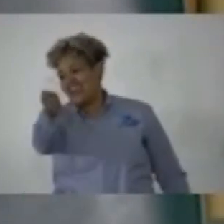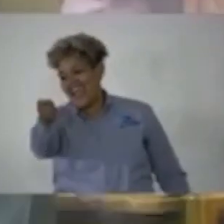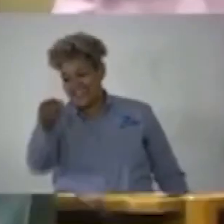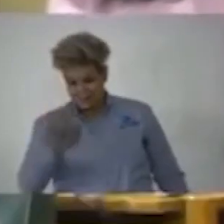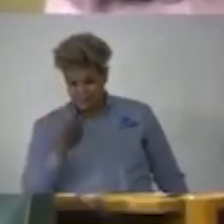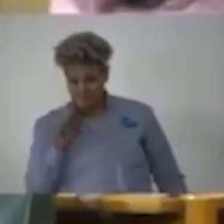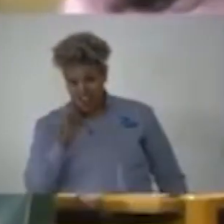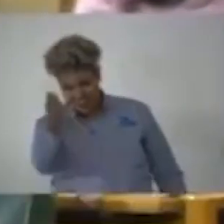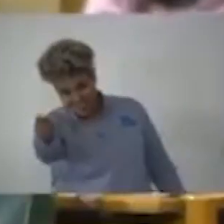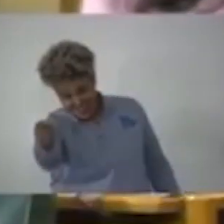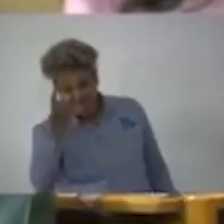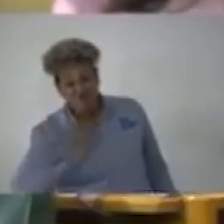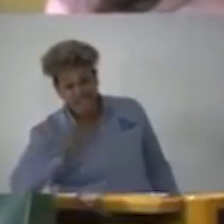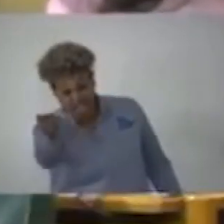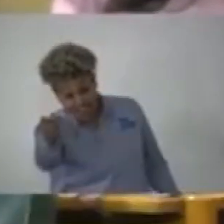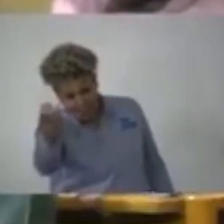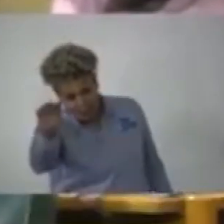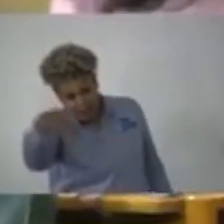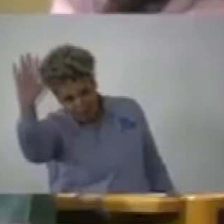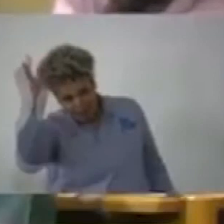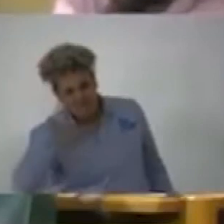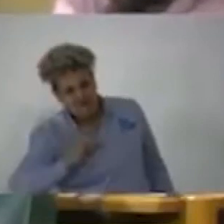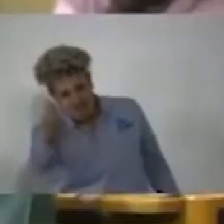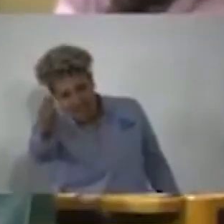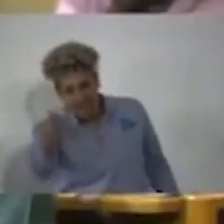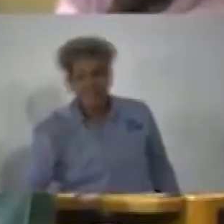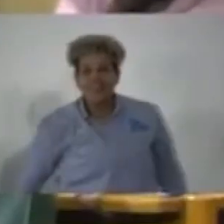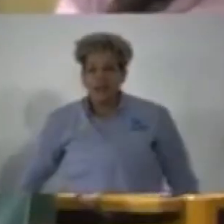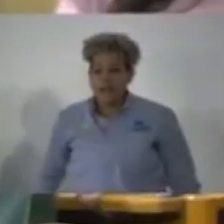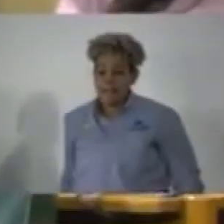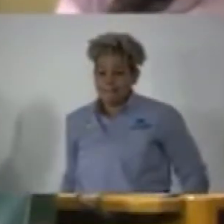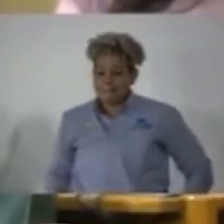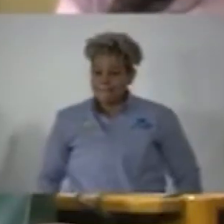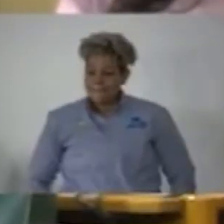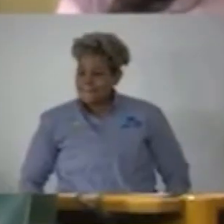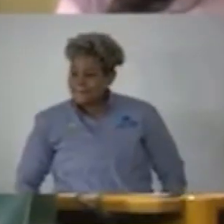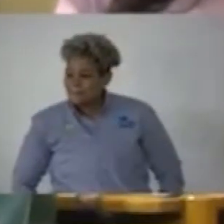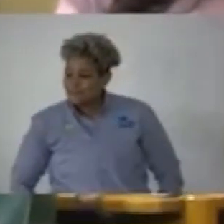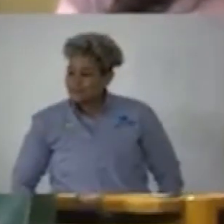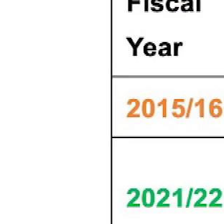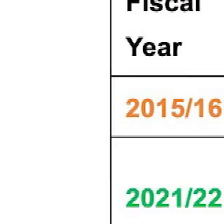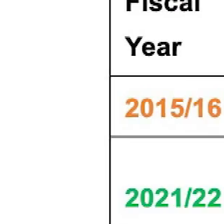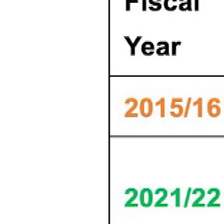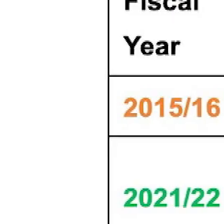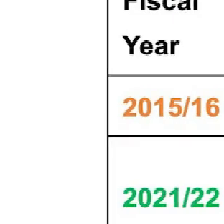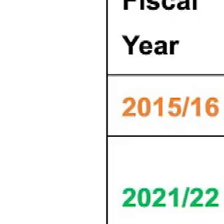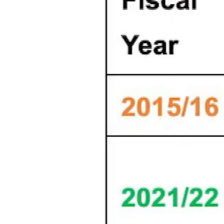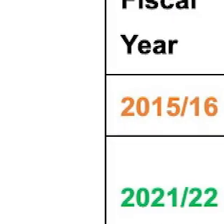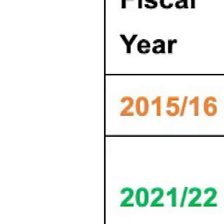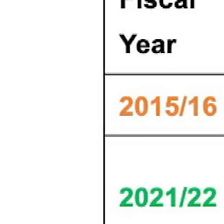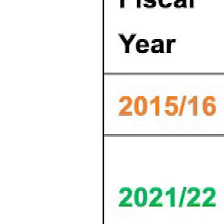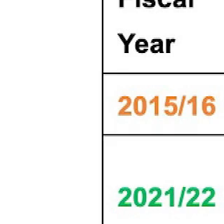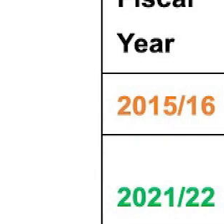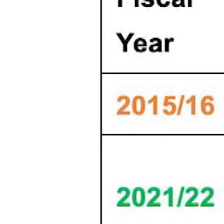Deceptive, disingenuous, and warranting a red card. That's how Finance Minister Dr. Nigel Clarke has responded to the